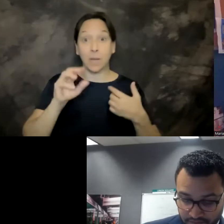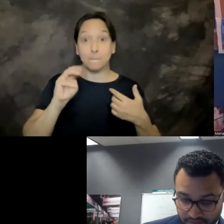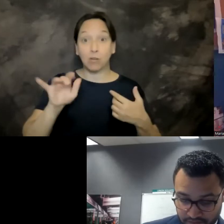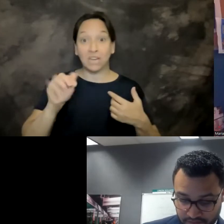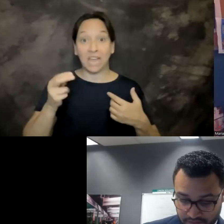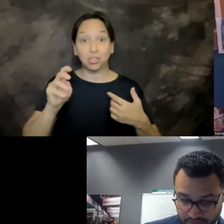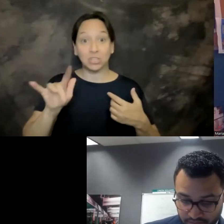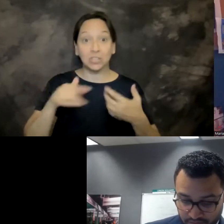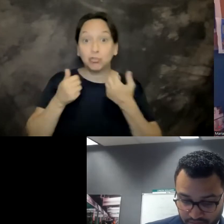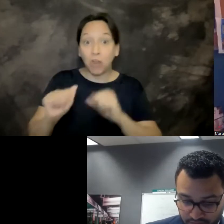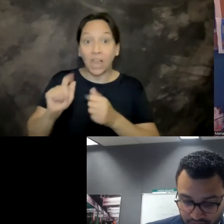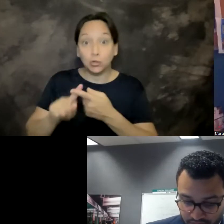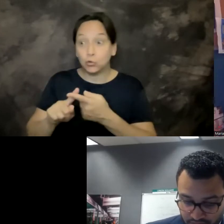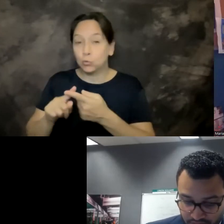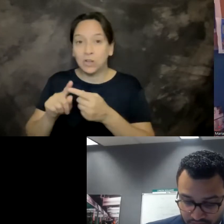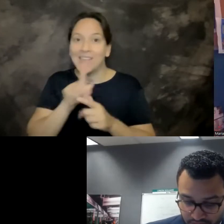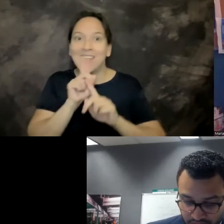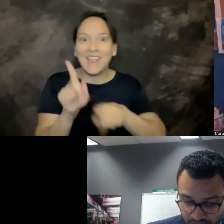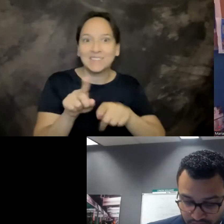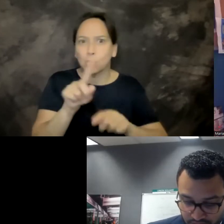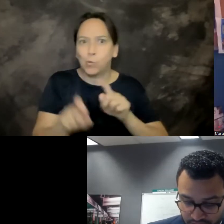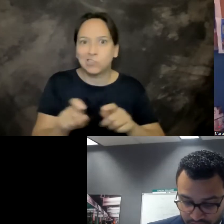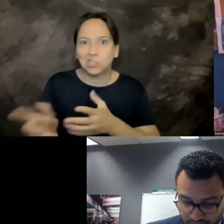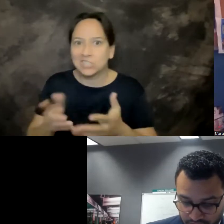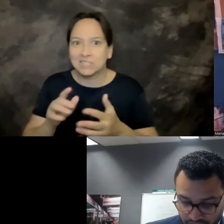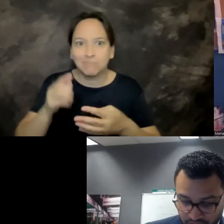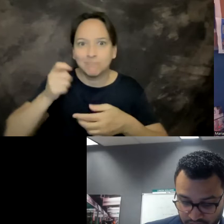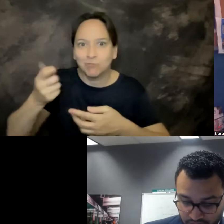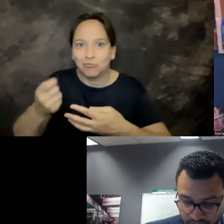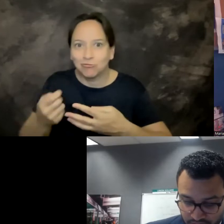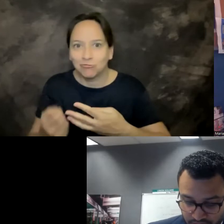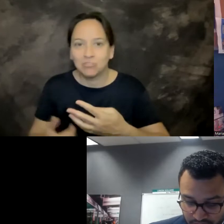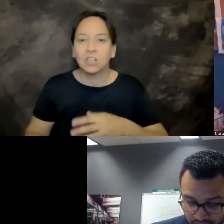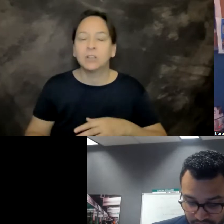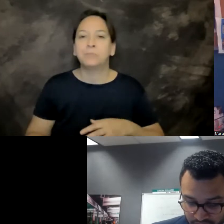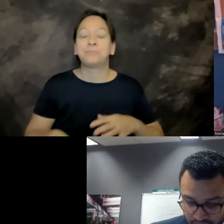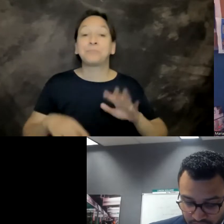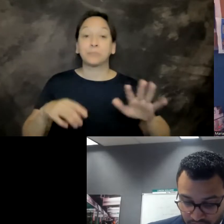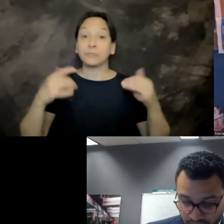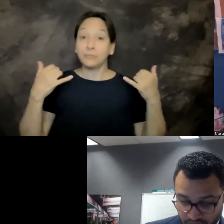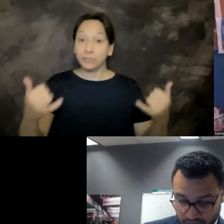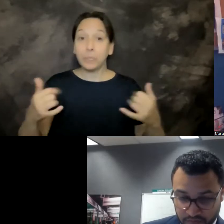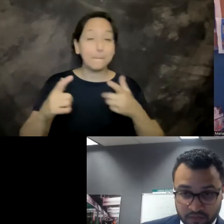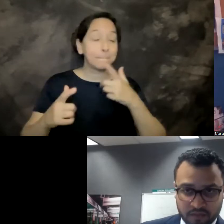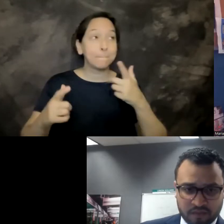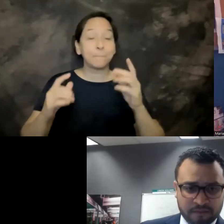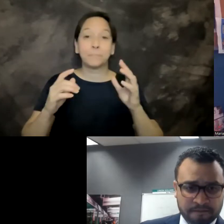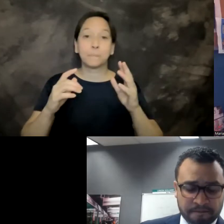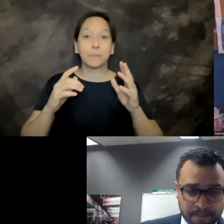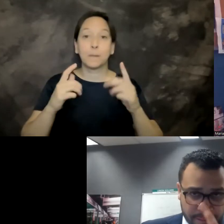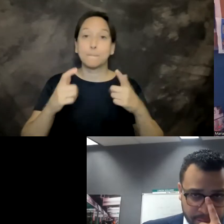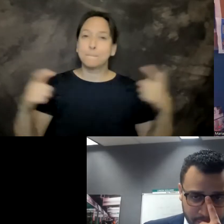for now. Okay, Angel, I'm gonna ask you a series of sort of just like big picture questions that came to us